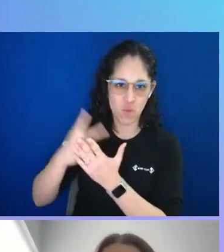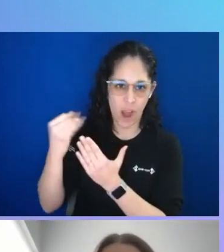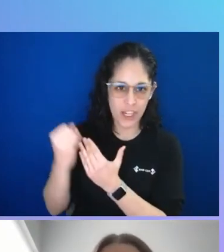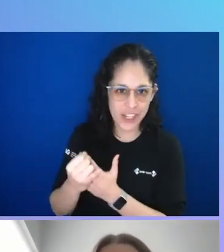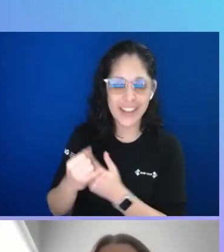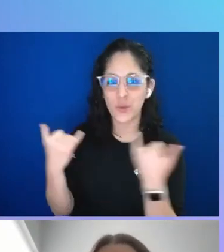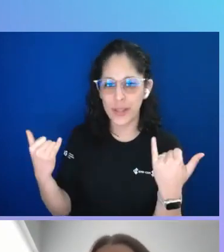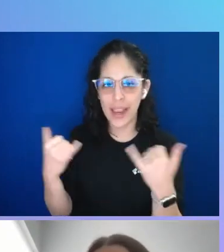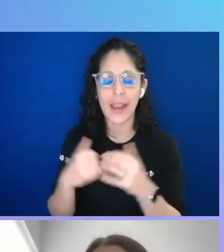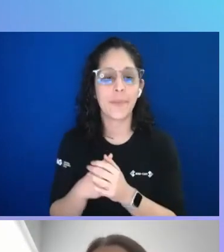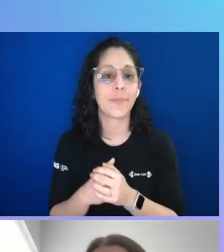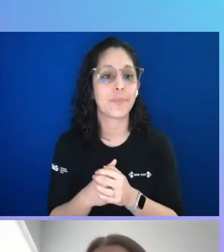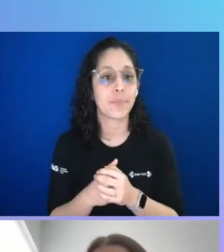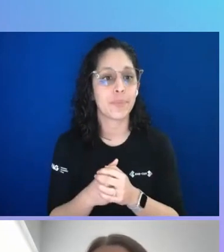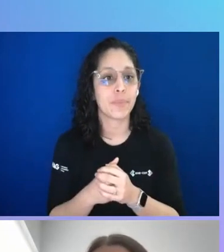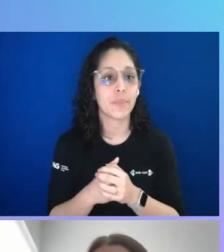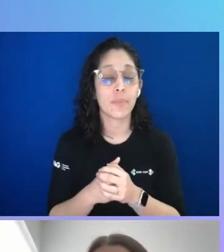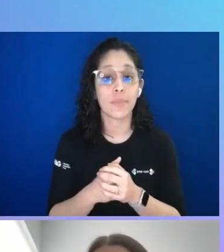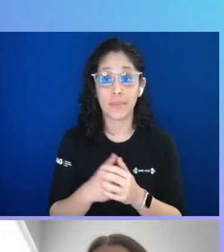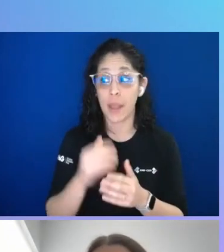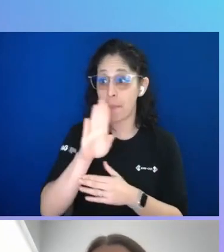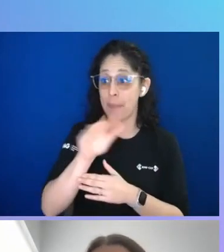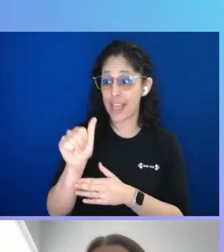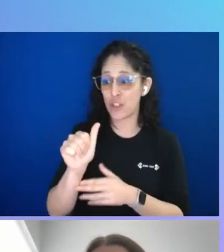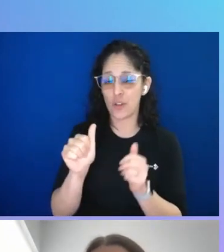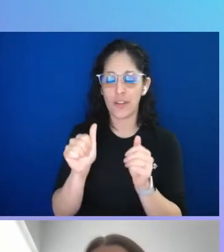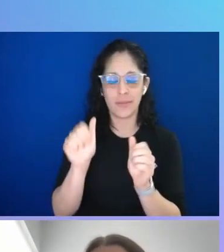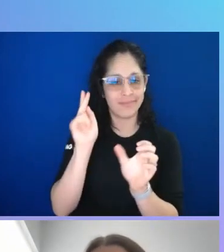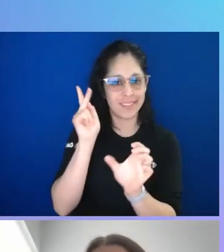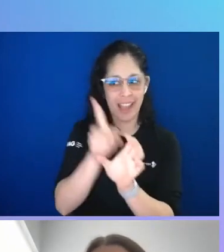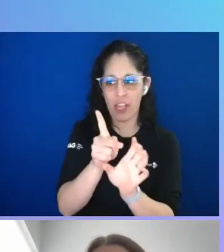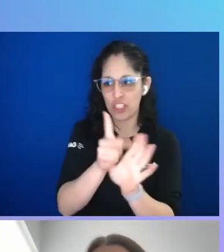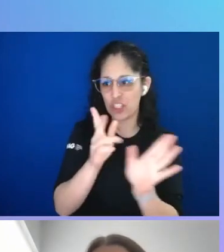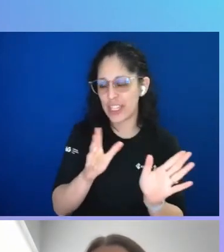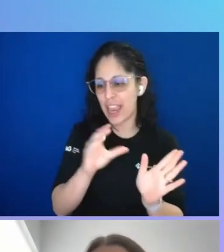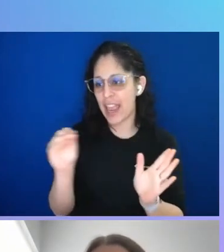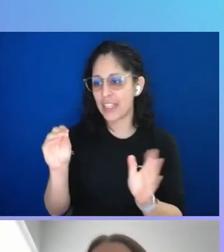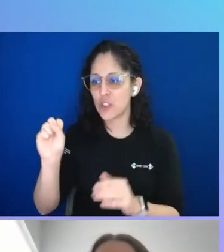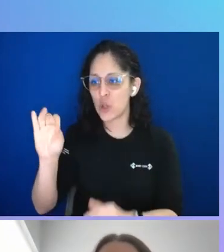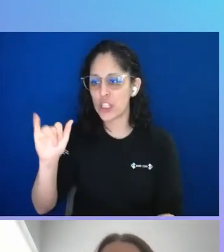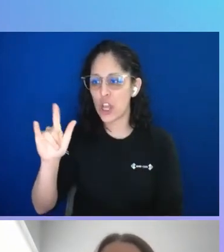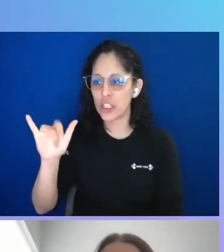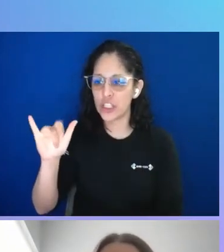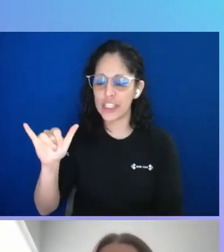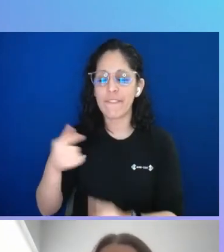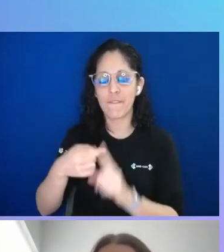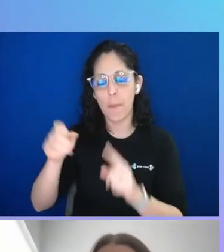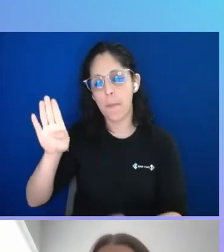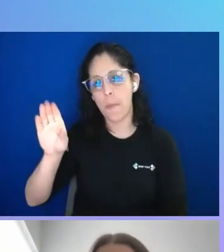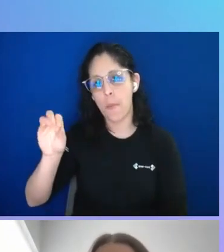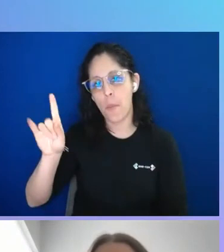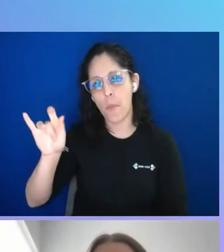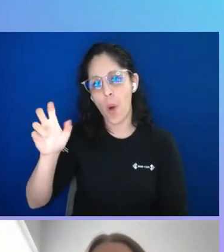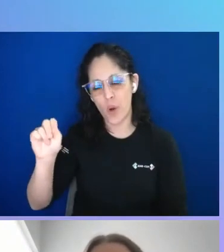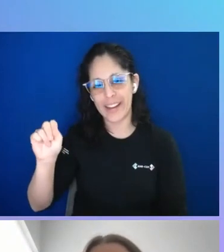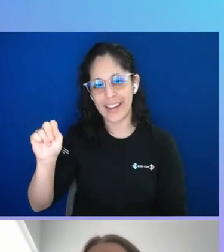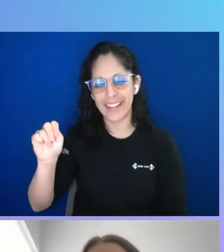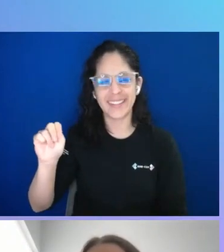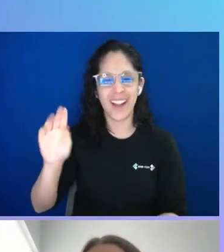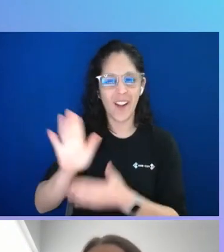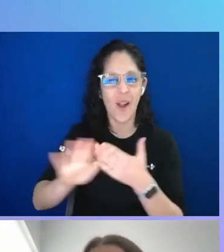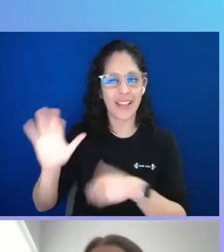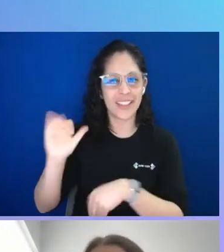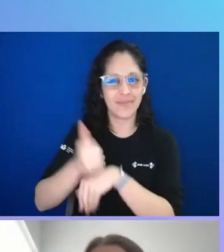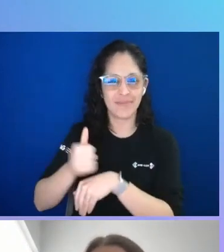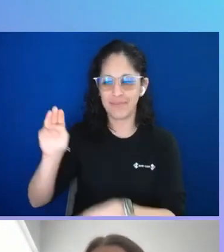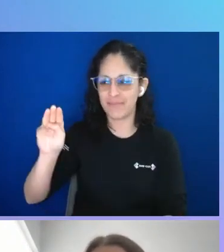more background is I have my bachelor's degree in psychology and sociology from Bowdoin College, a small liberal arts college in Maine. I